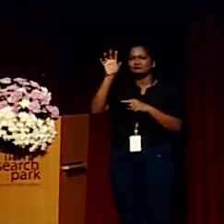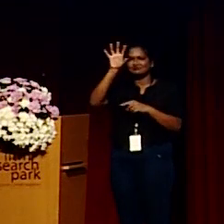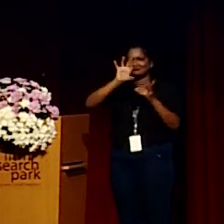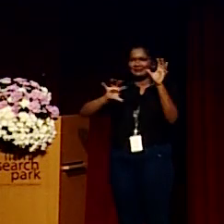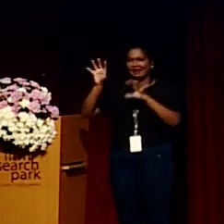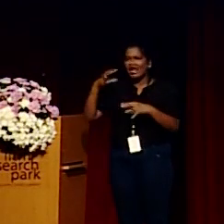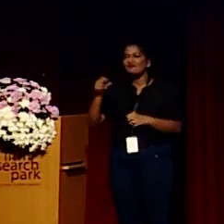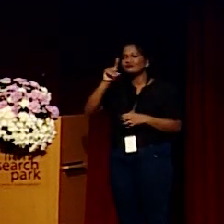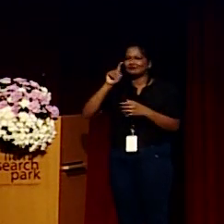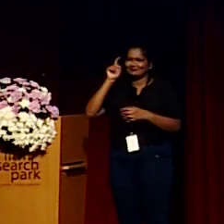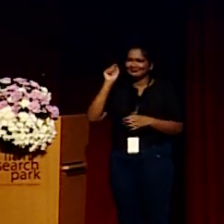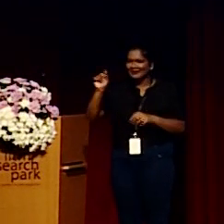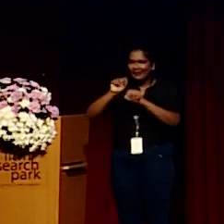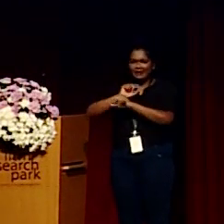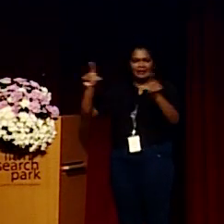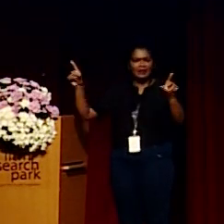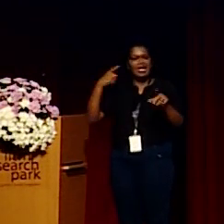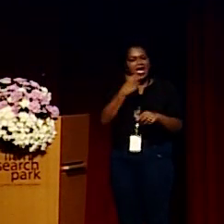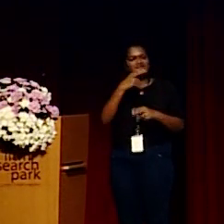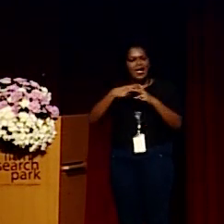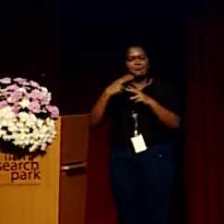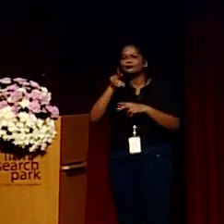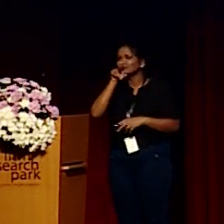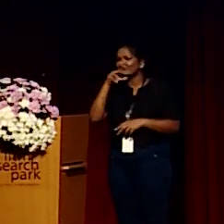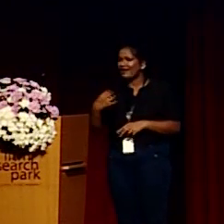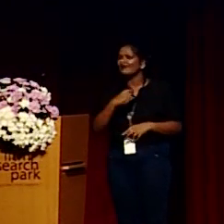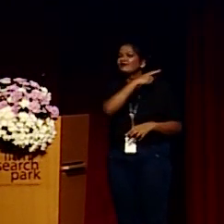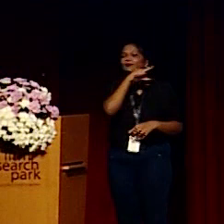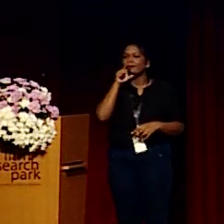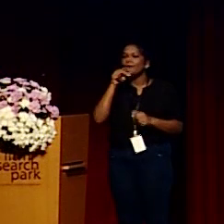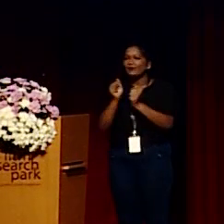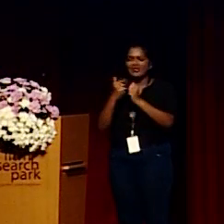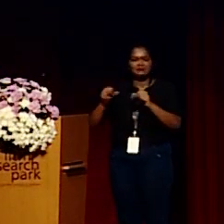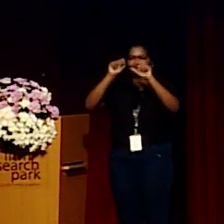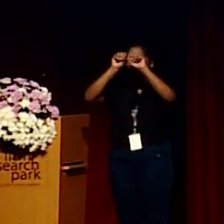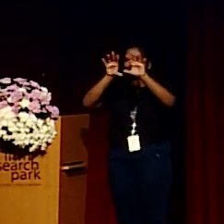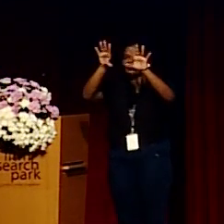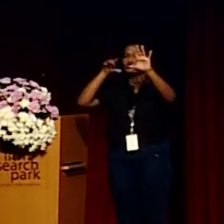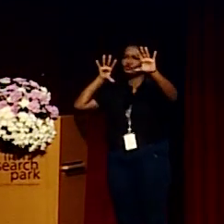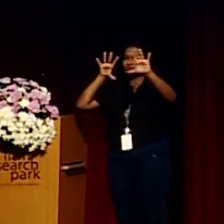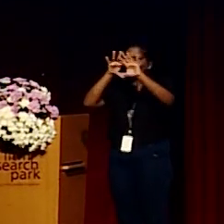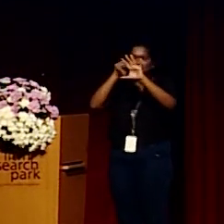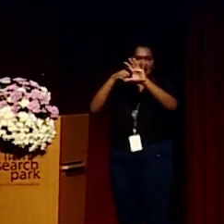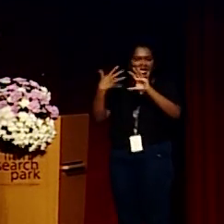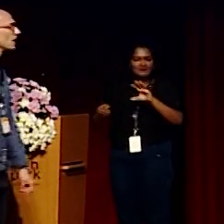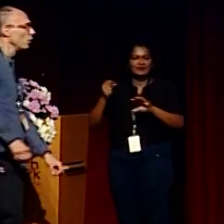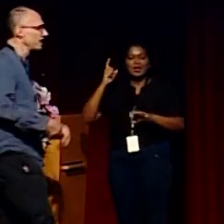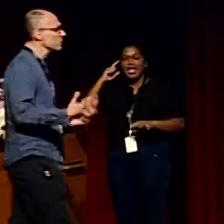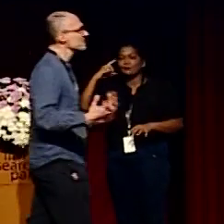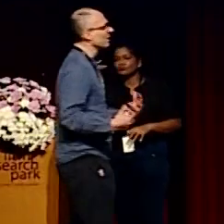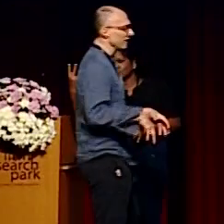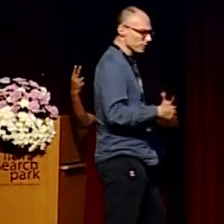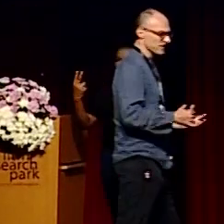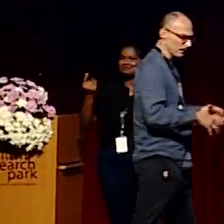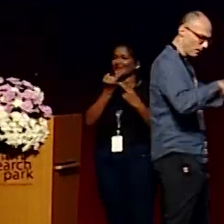are, and then we can walk through them. Fused ring system phthalate with 2 subrings. Substitution at position 2. What